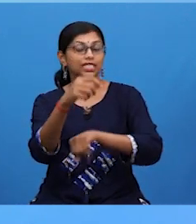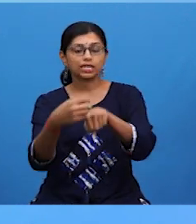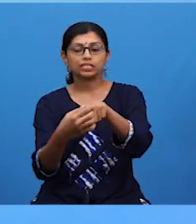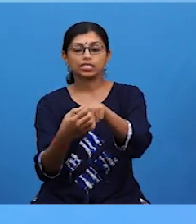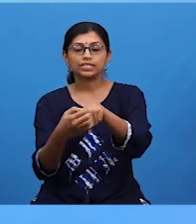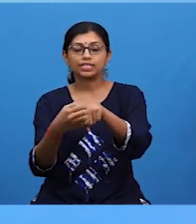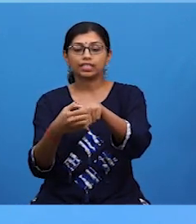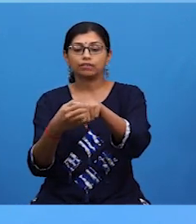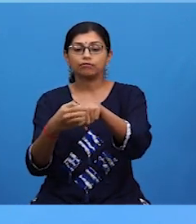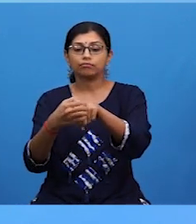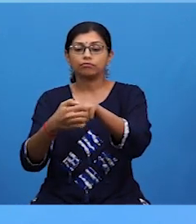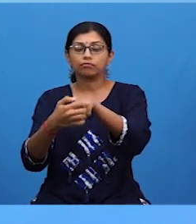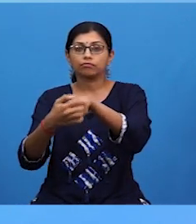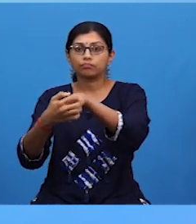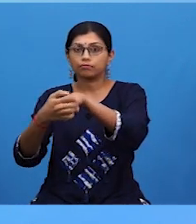days.